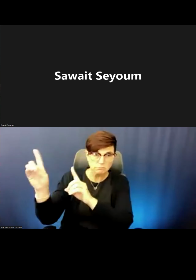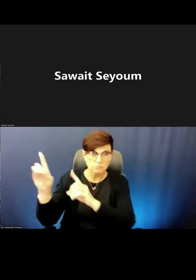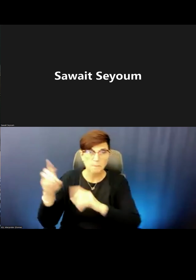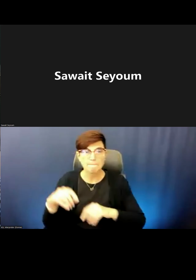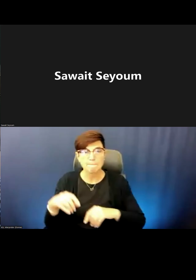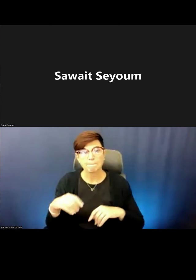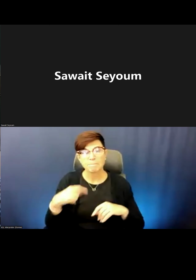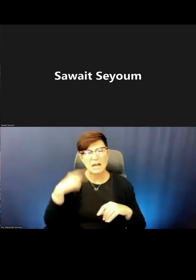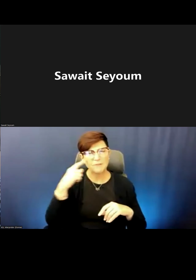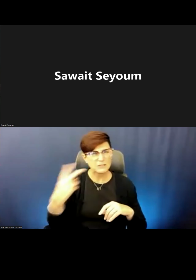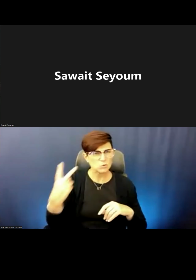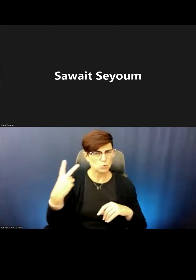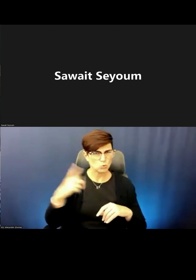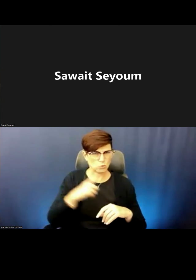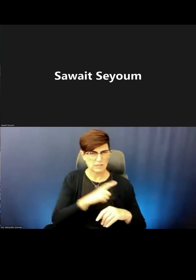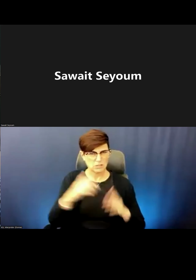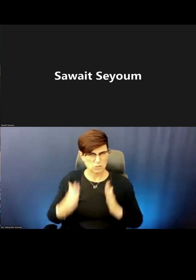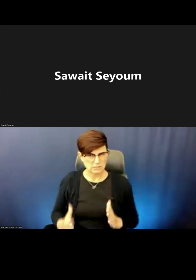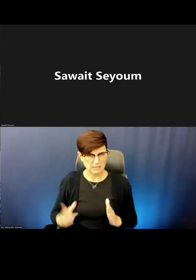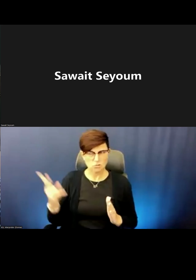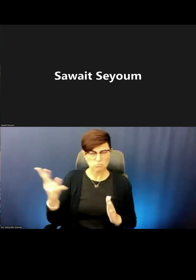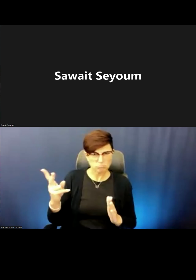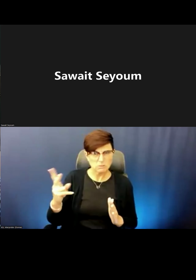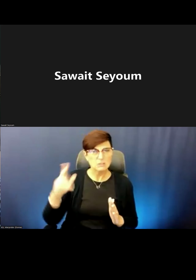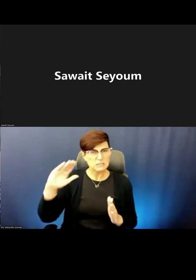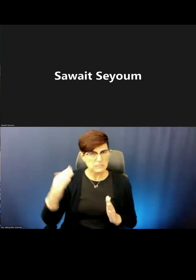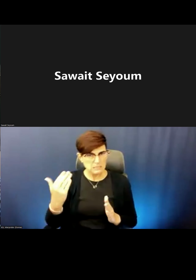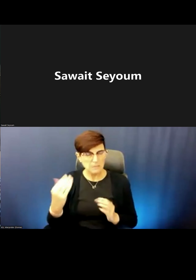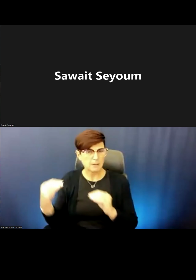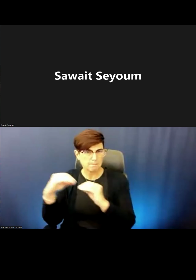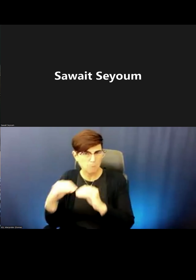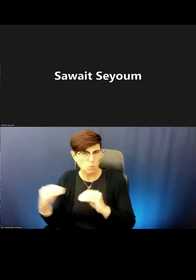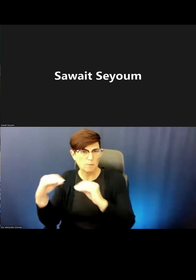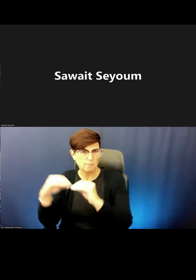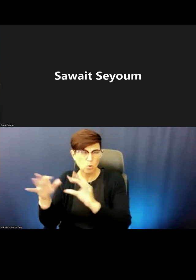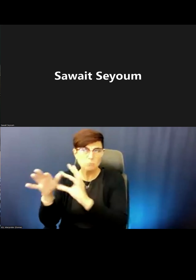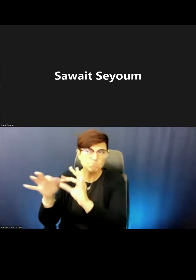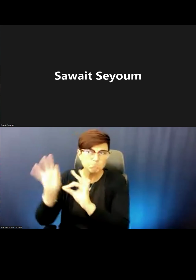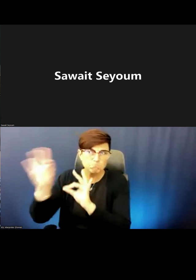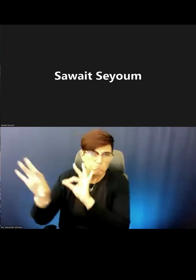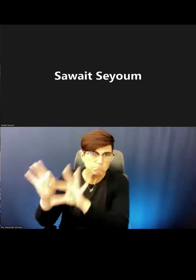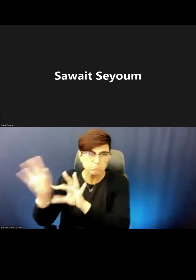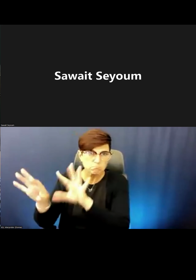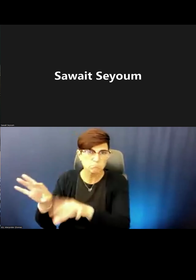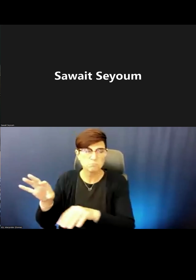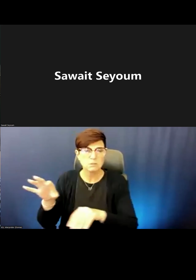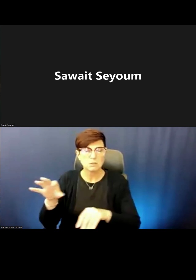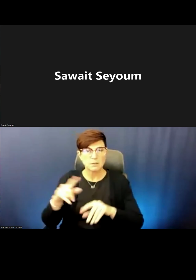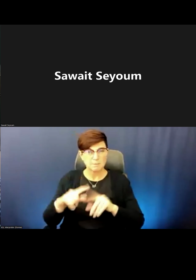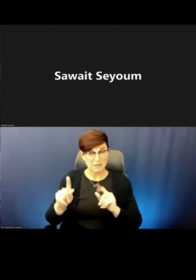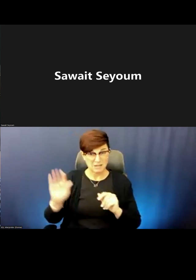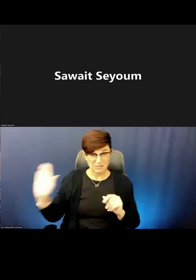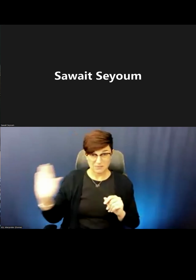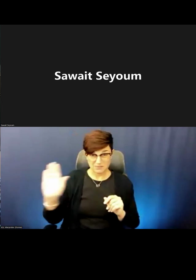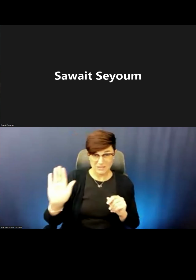Susan DeMorris have really invited them to discussions and part of the process, but their thinking in their knowledge